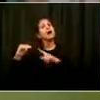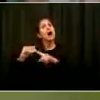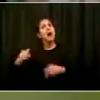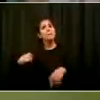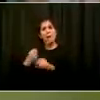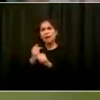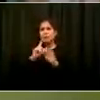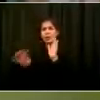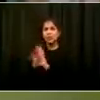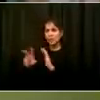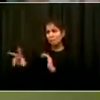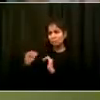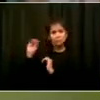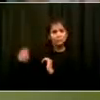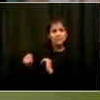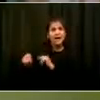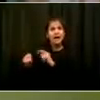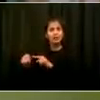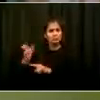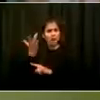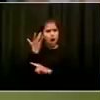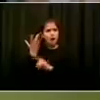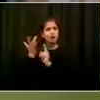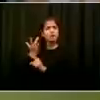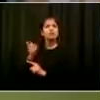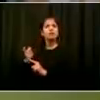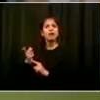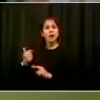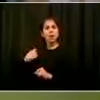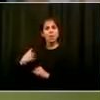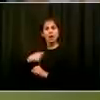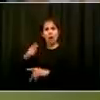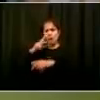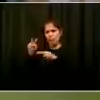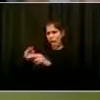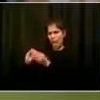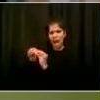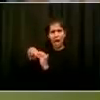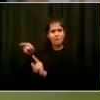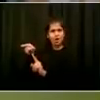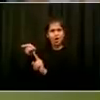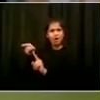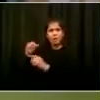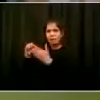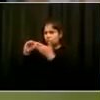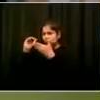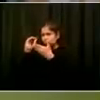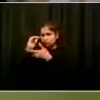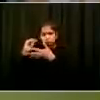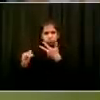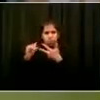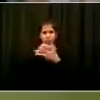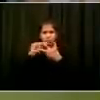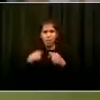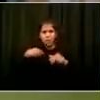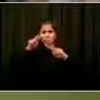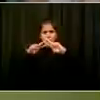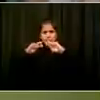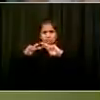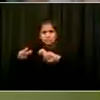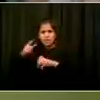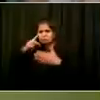what we predicted to be the number of tests that we would be doing in New York by the time the schools were opening, we believed